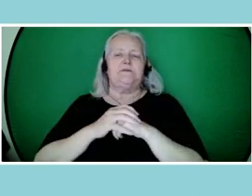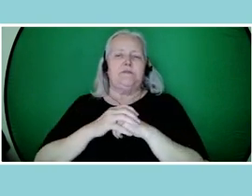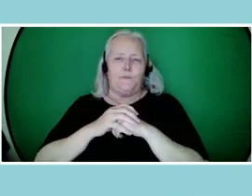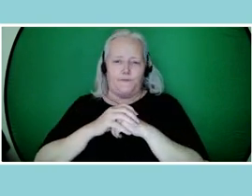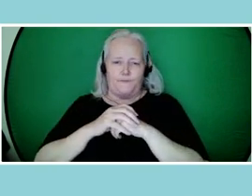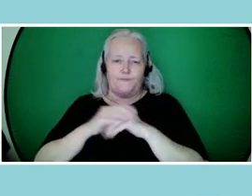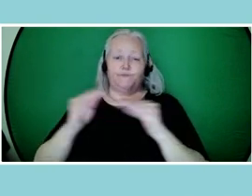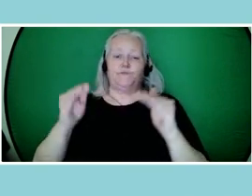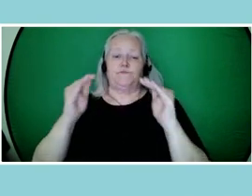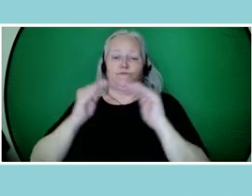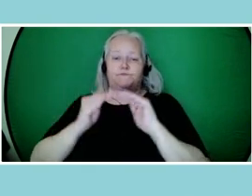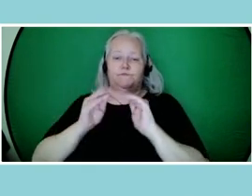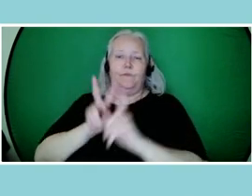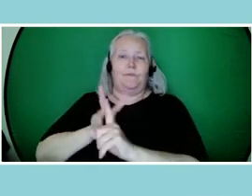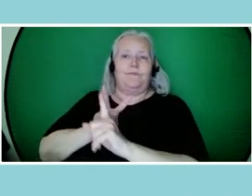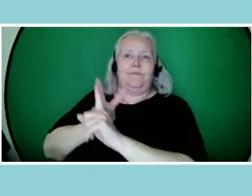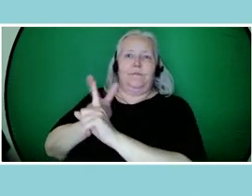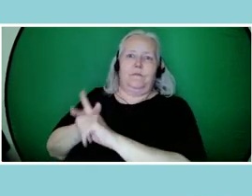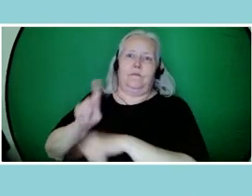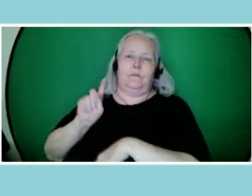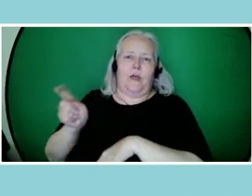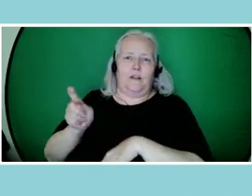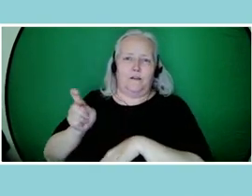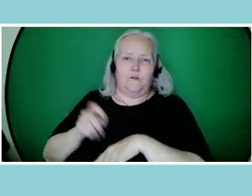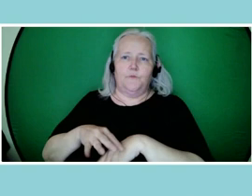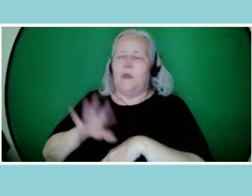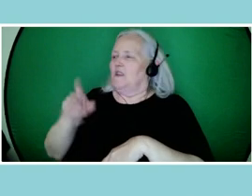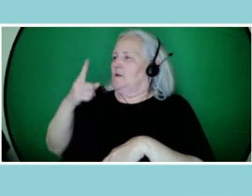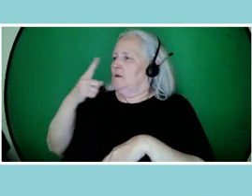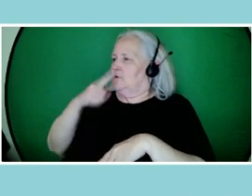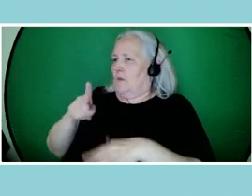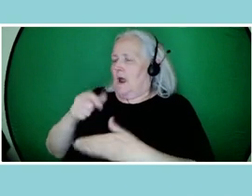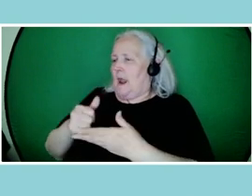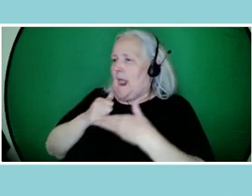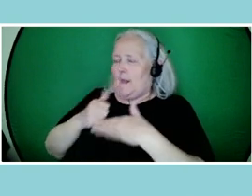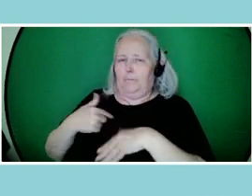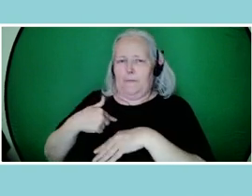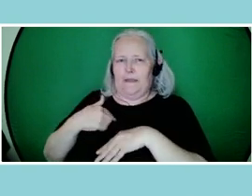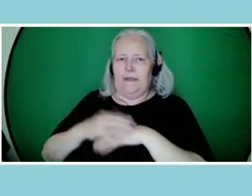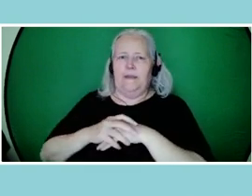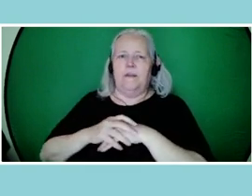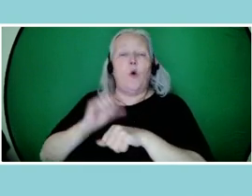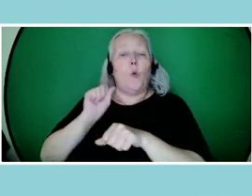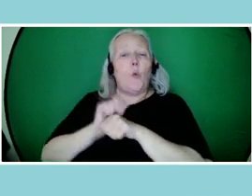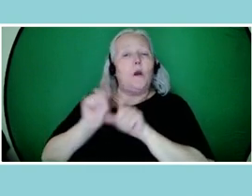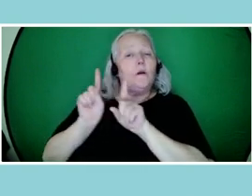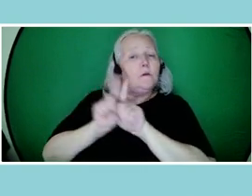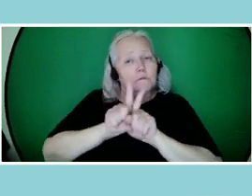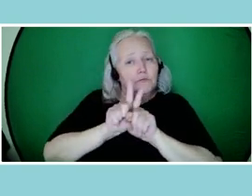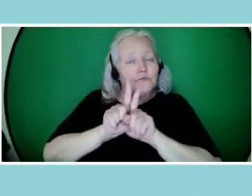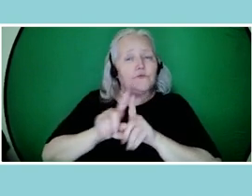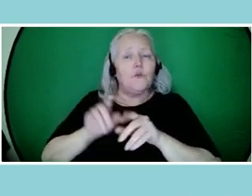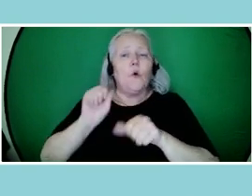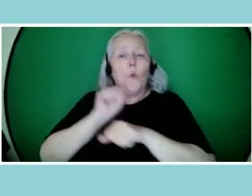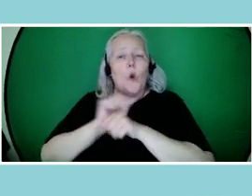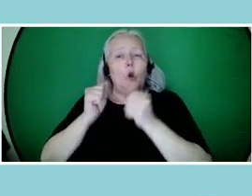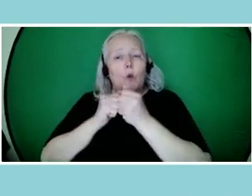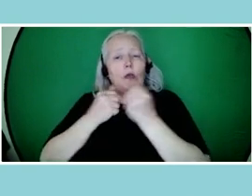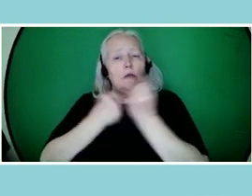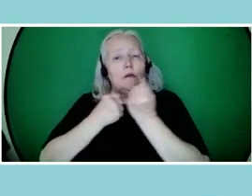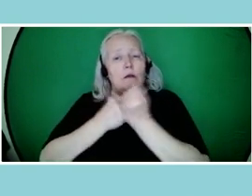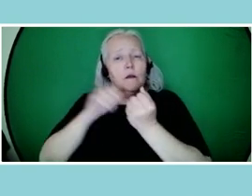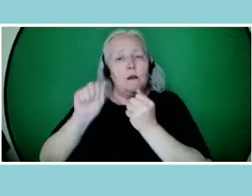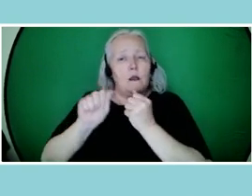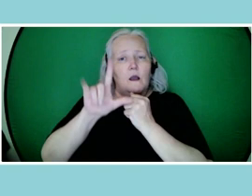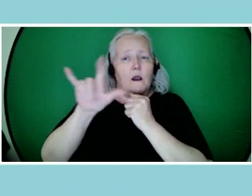Delegating. So this is the can you help me moment. Work with a buddy or with allies. We talked a lot about this